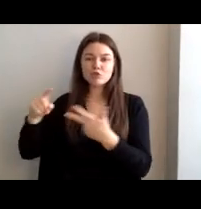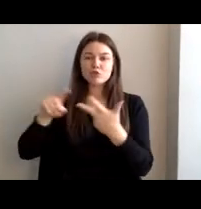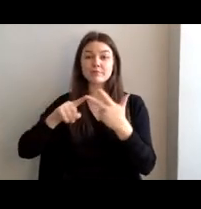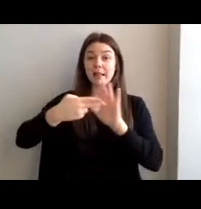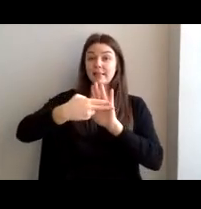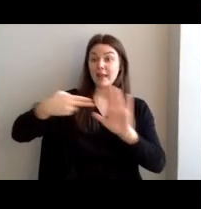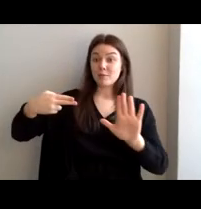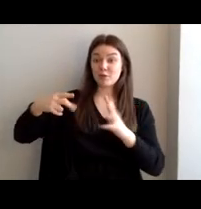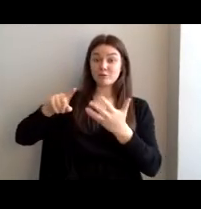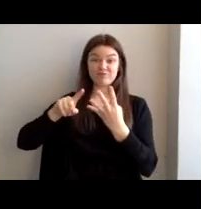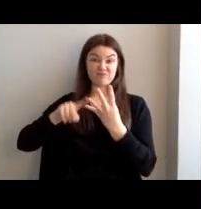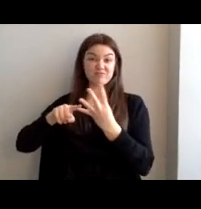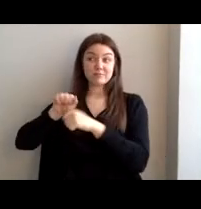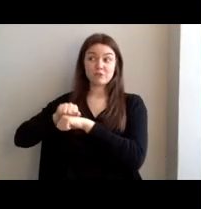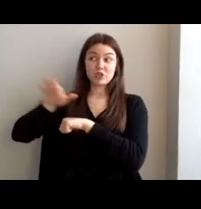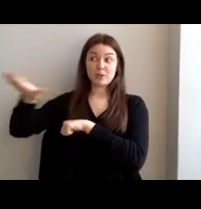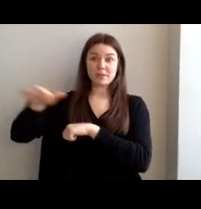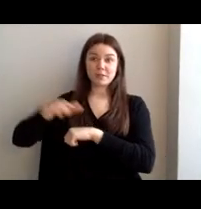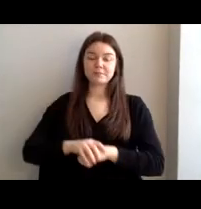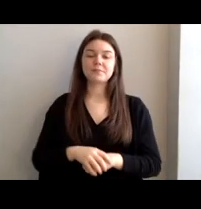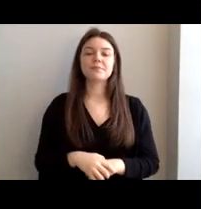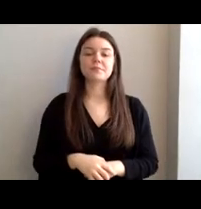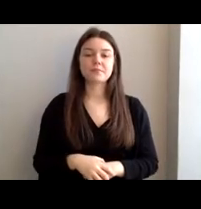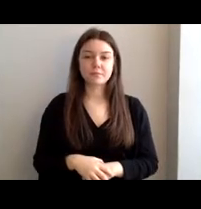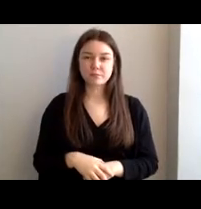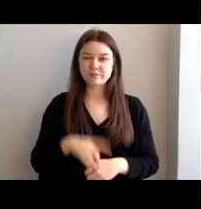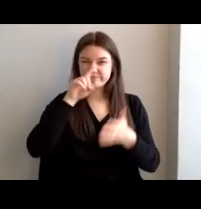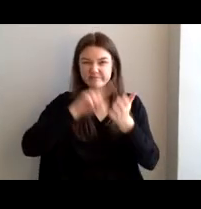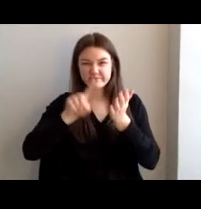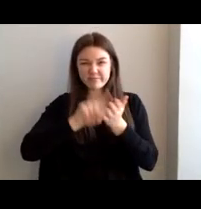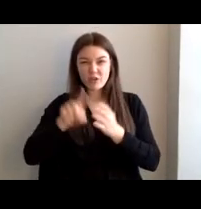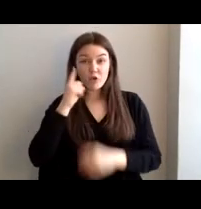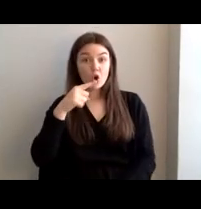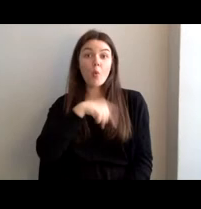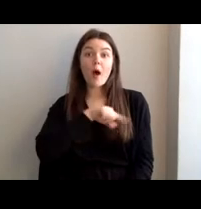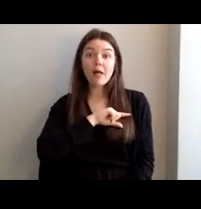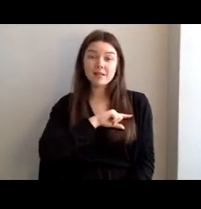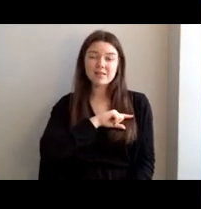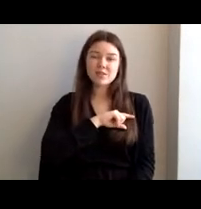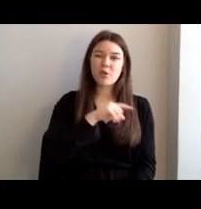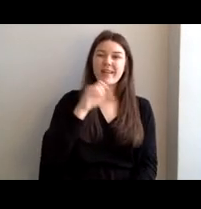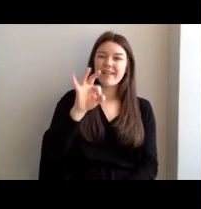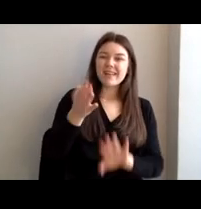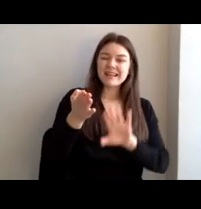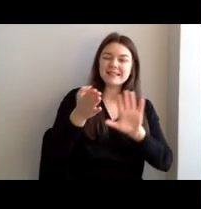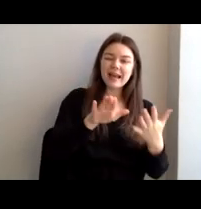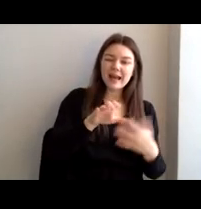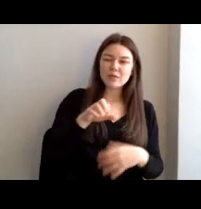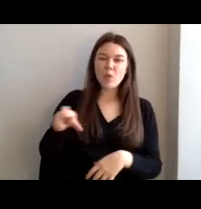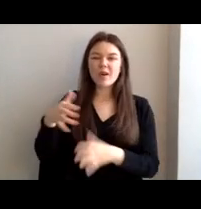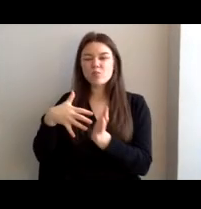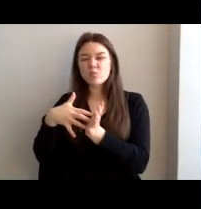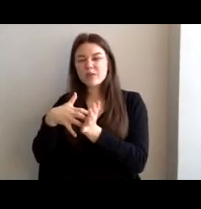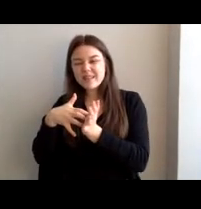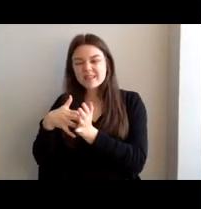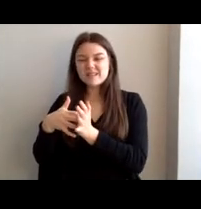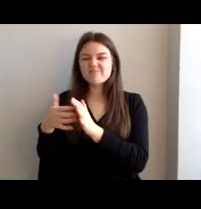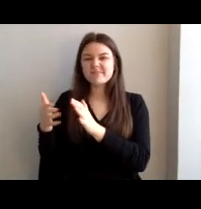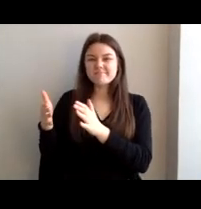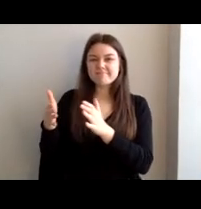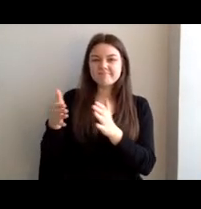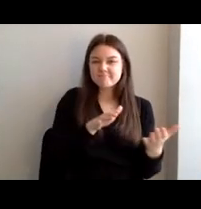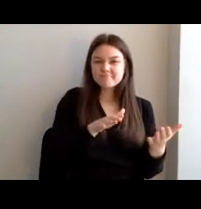shipped. We inspect for quality attributes, meaning dead or weak lobsters. If they were dead or dying on the